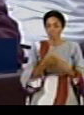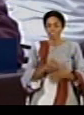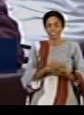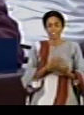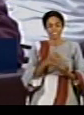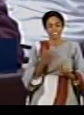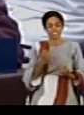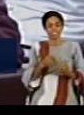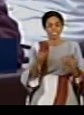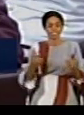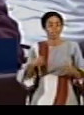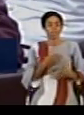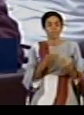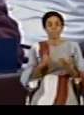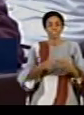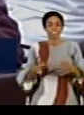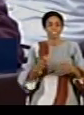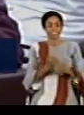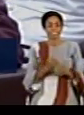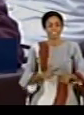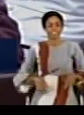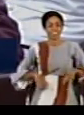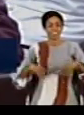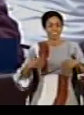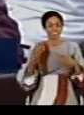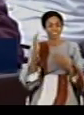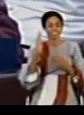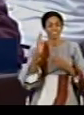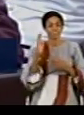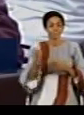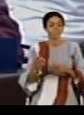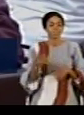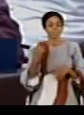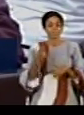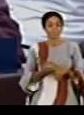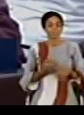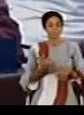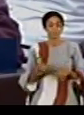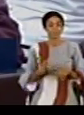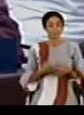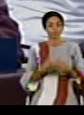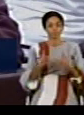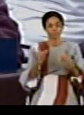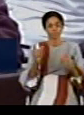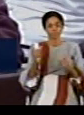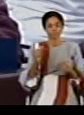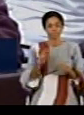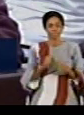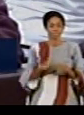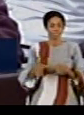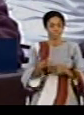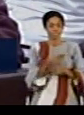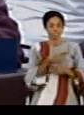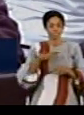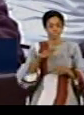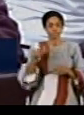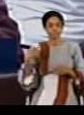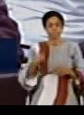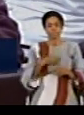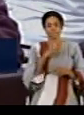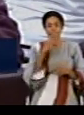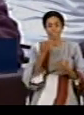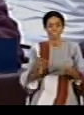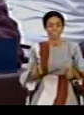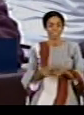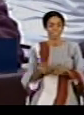live testimonies now from the location here where we are now as we bring you more testimonies